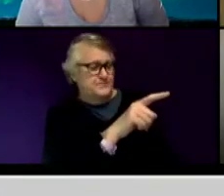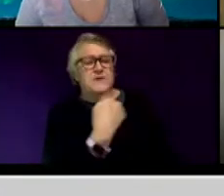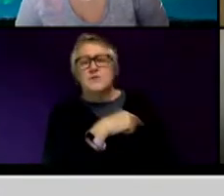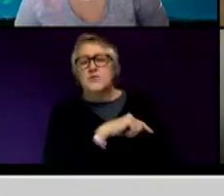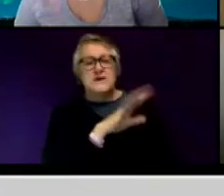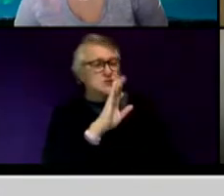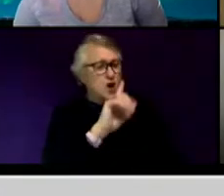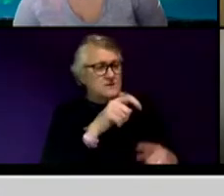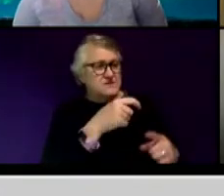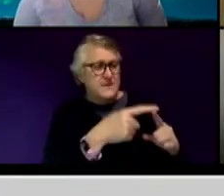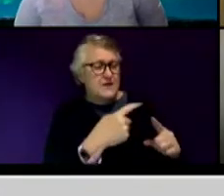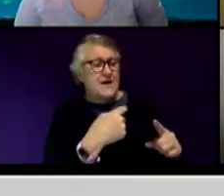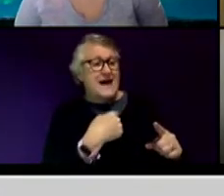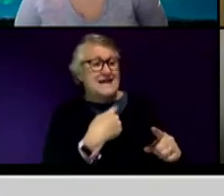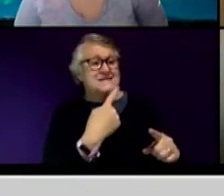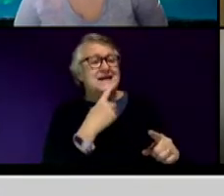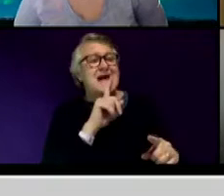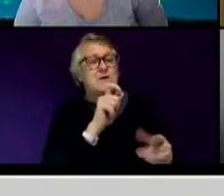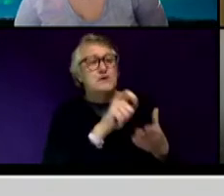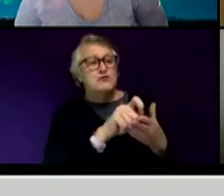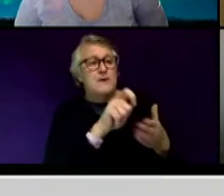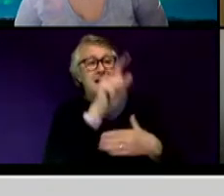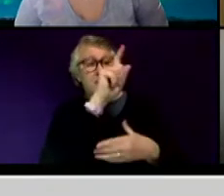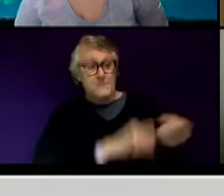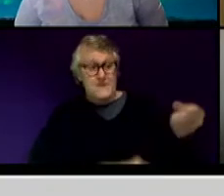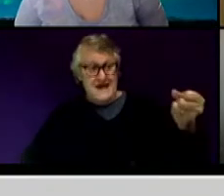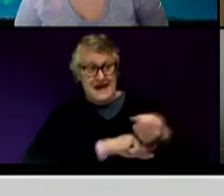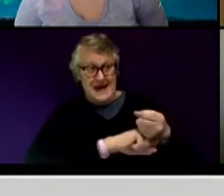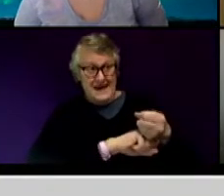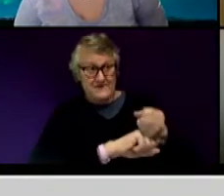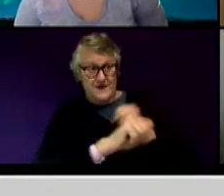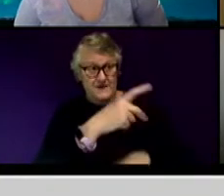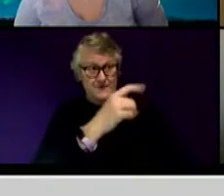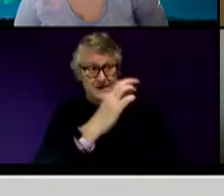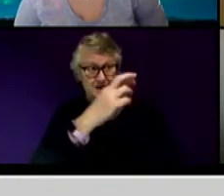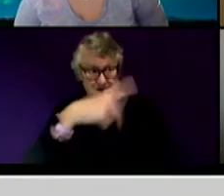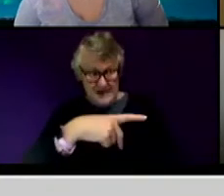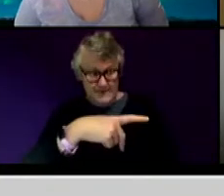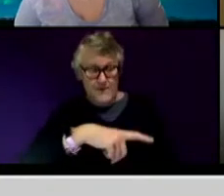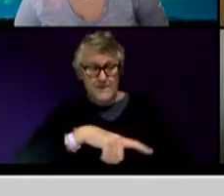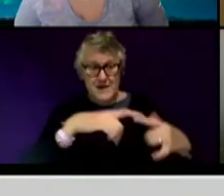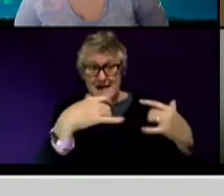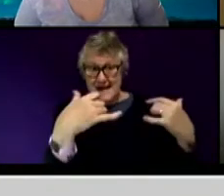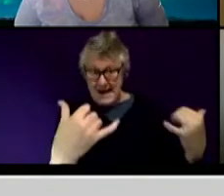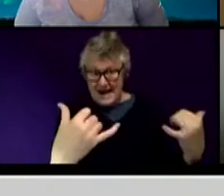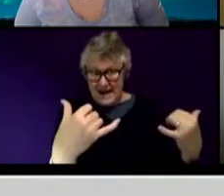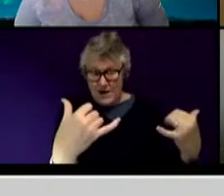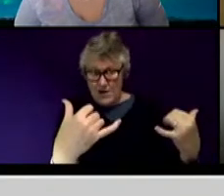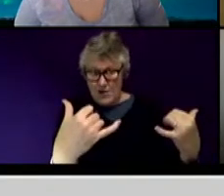it on behalf of PCCEP. However, now is the first time of hearing that they have to